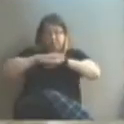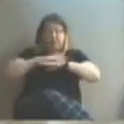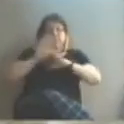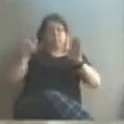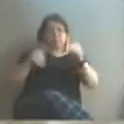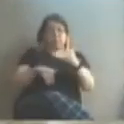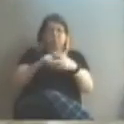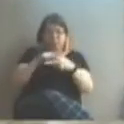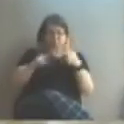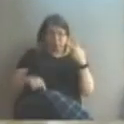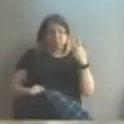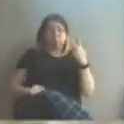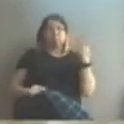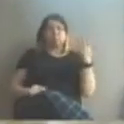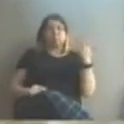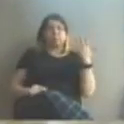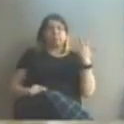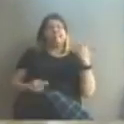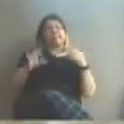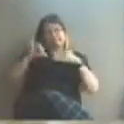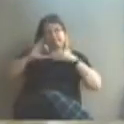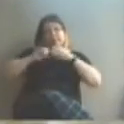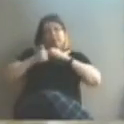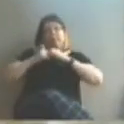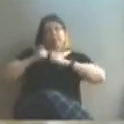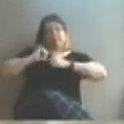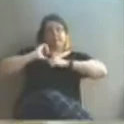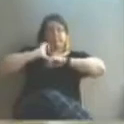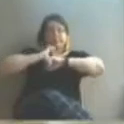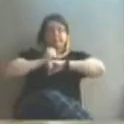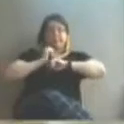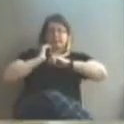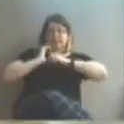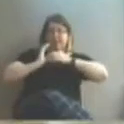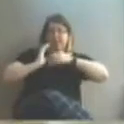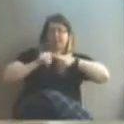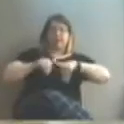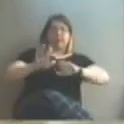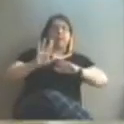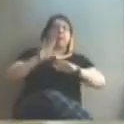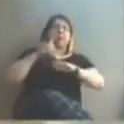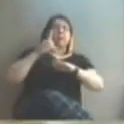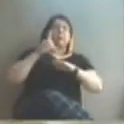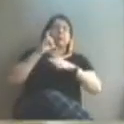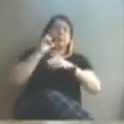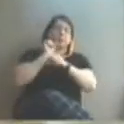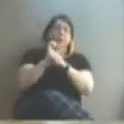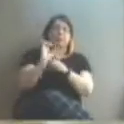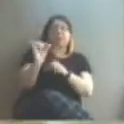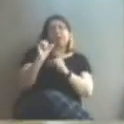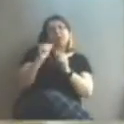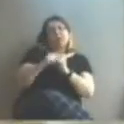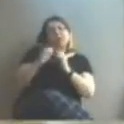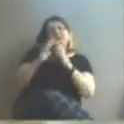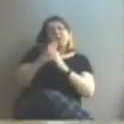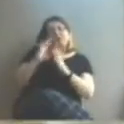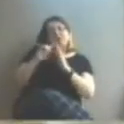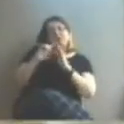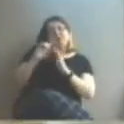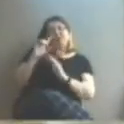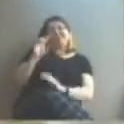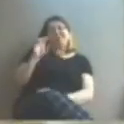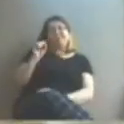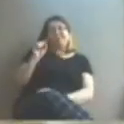room. So that's how we formed it, and we've let it work like a startup. It looks probably like a lot of startups did, but it's achieving its